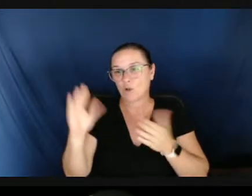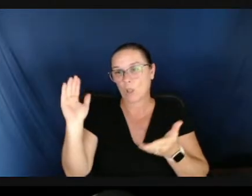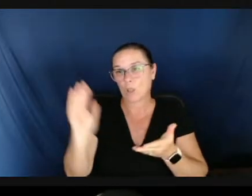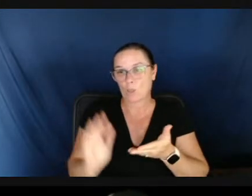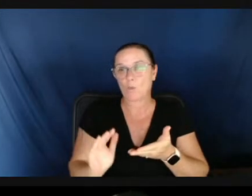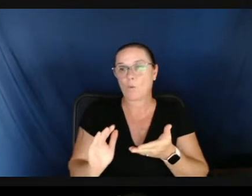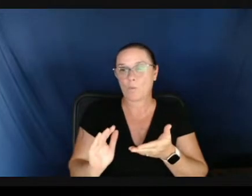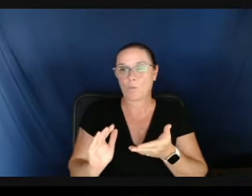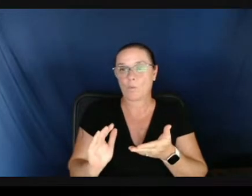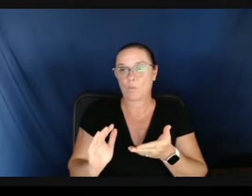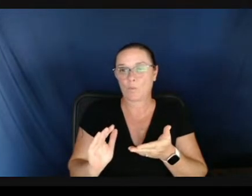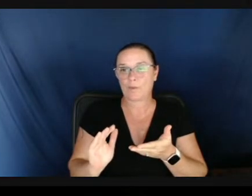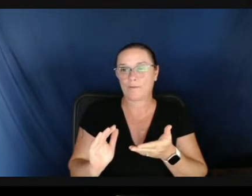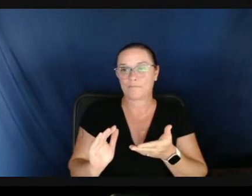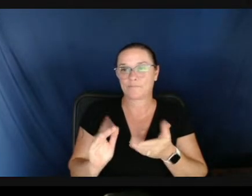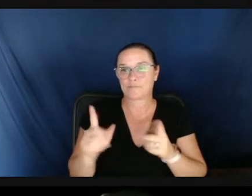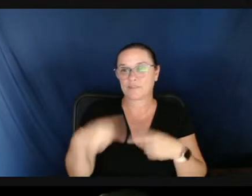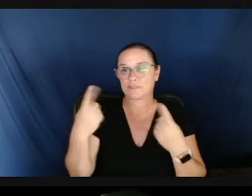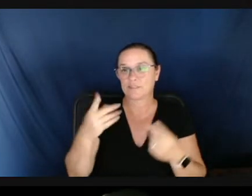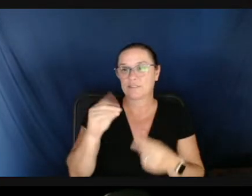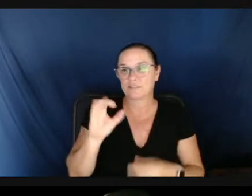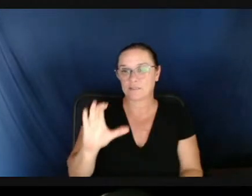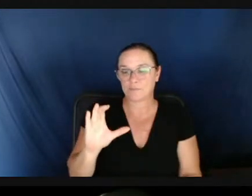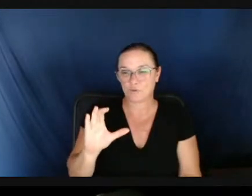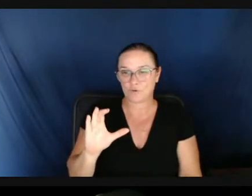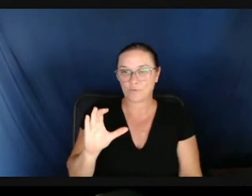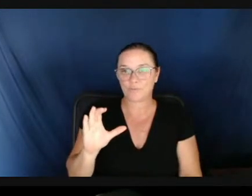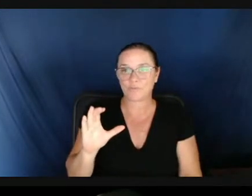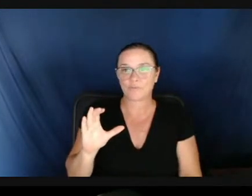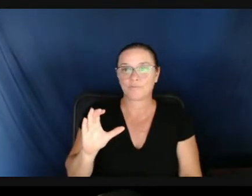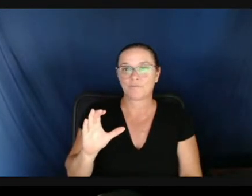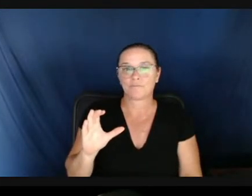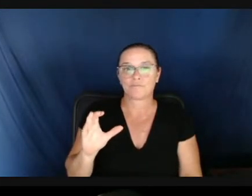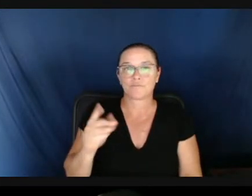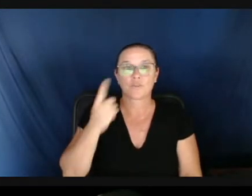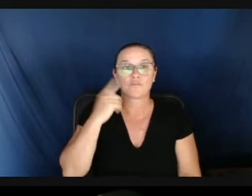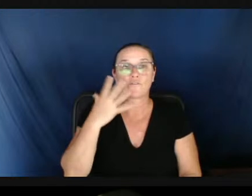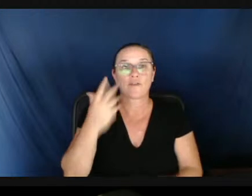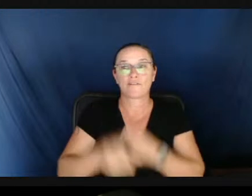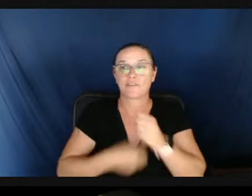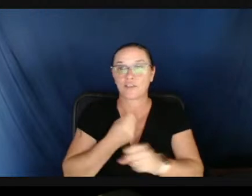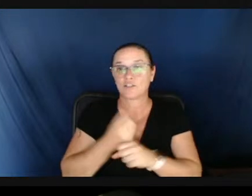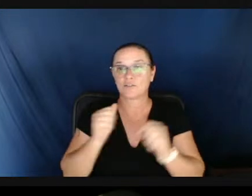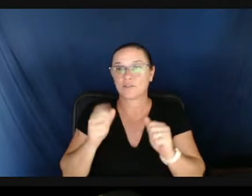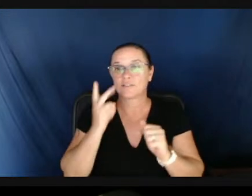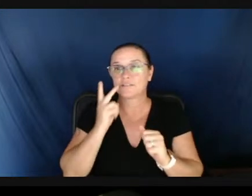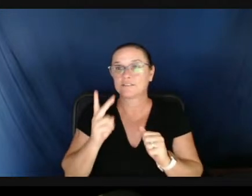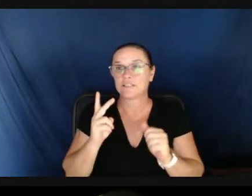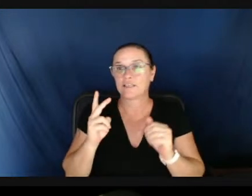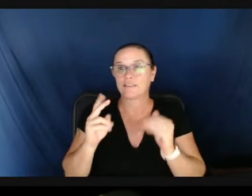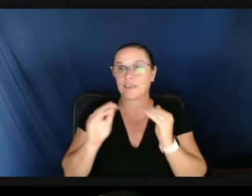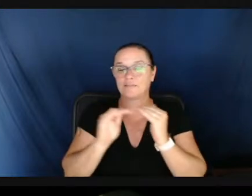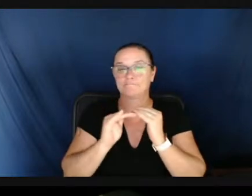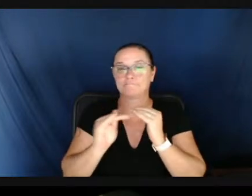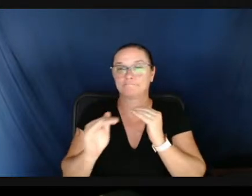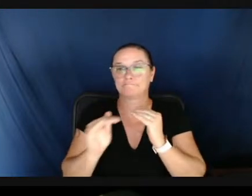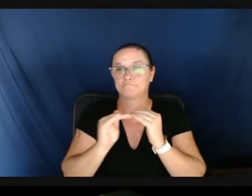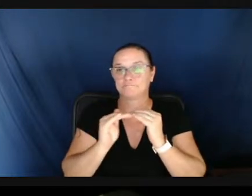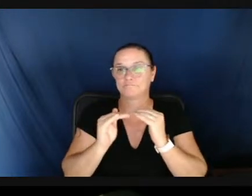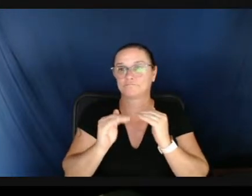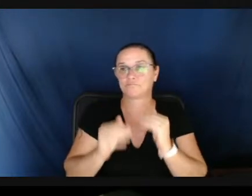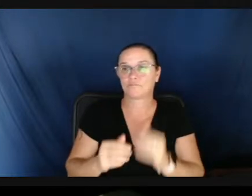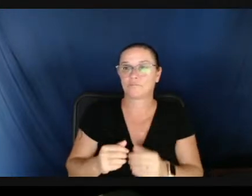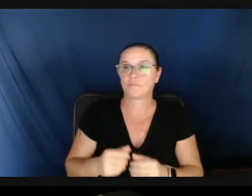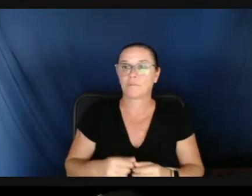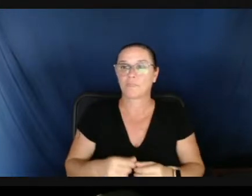following the December onset. And for the 5 years, you can see here, here's our quasi-equilibrium now, and you can see how rare that is. Over